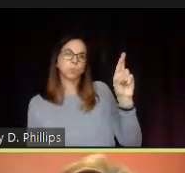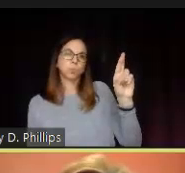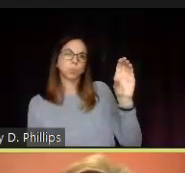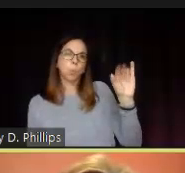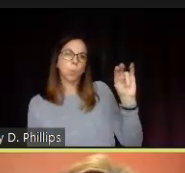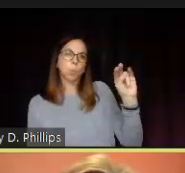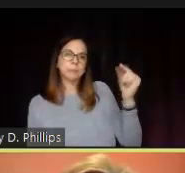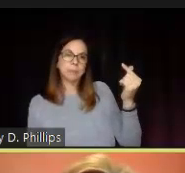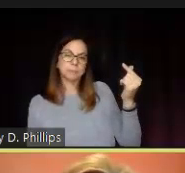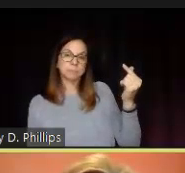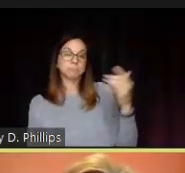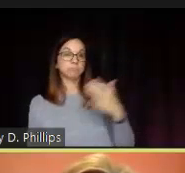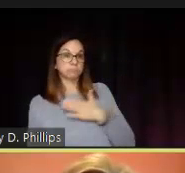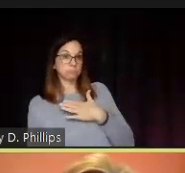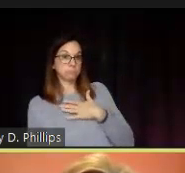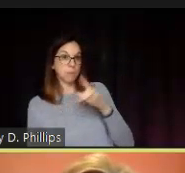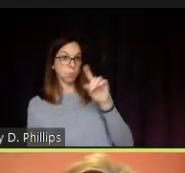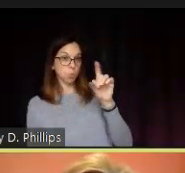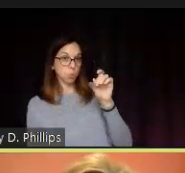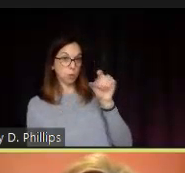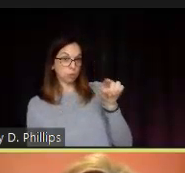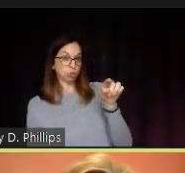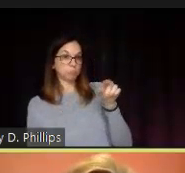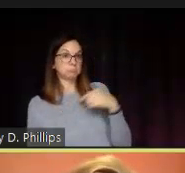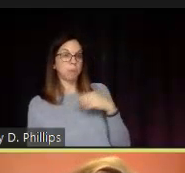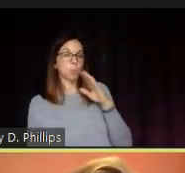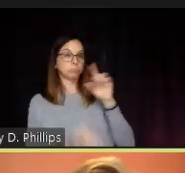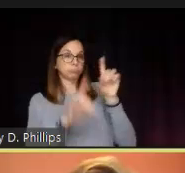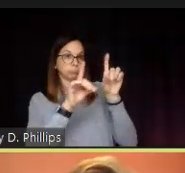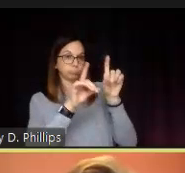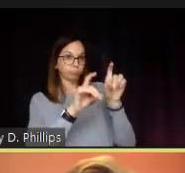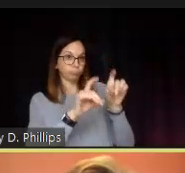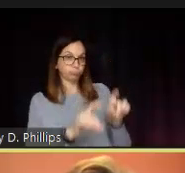my question for you. I'm going to put a poll up on the screen.